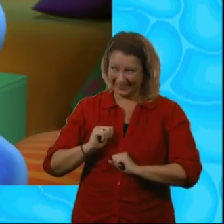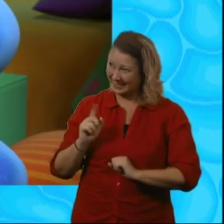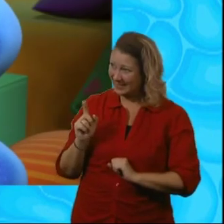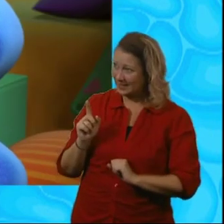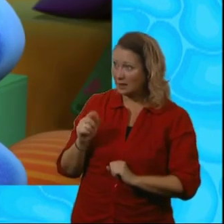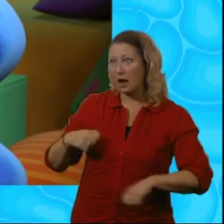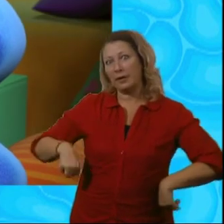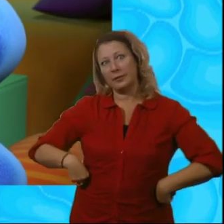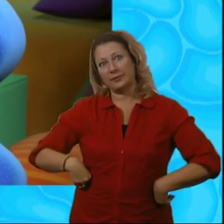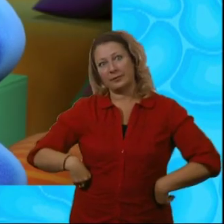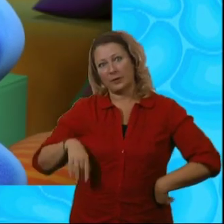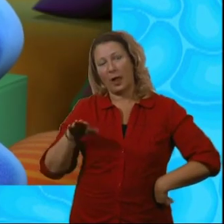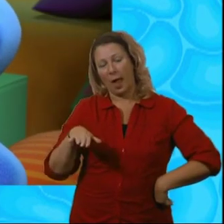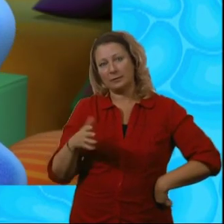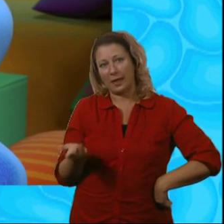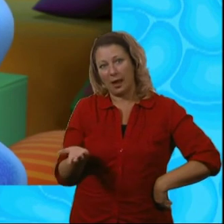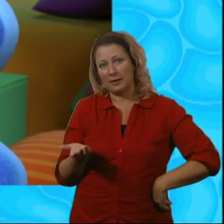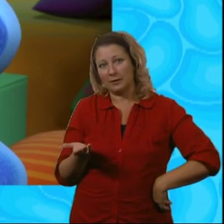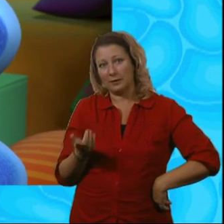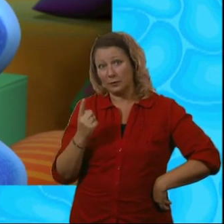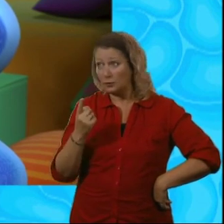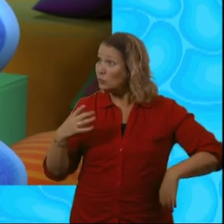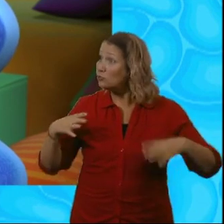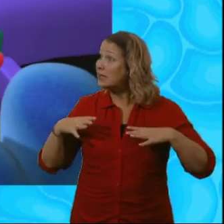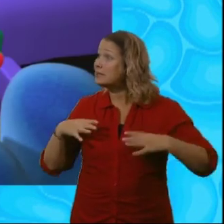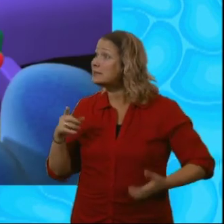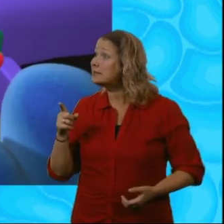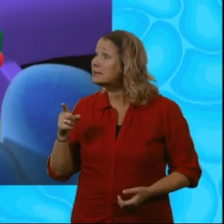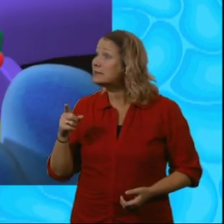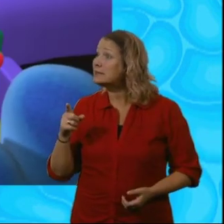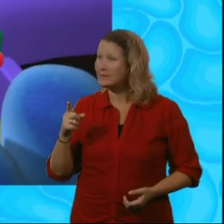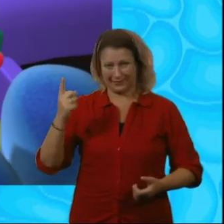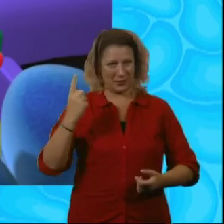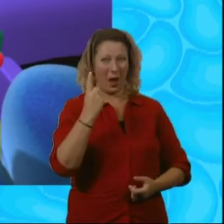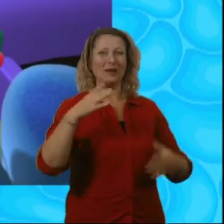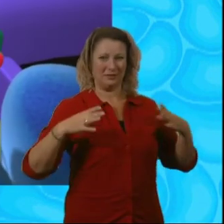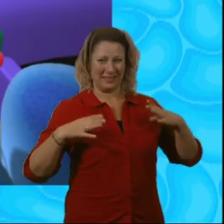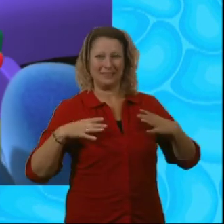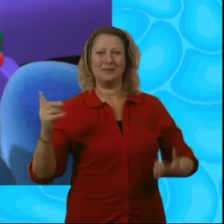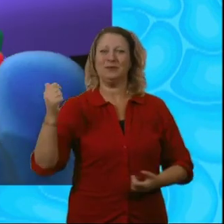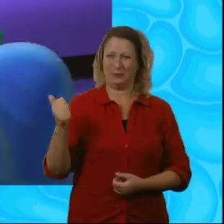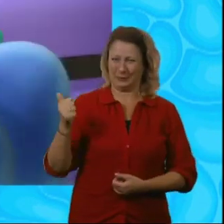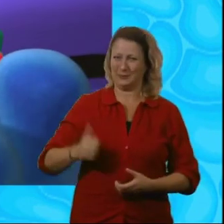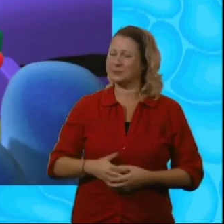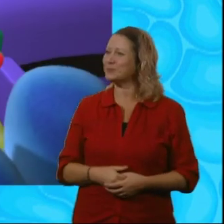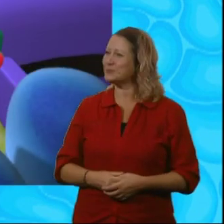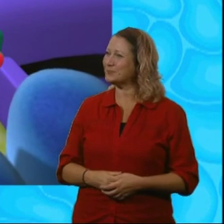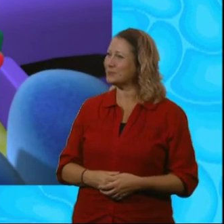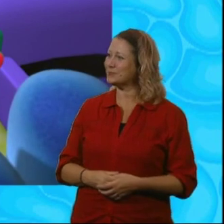I'll wait for you to calm down. One, are you ready? Ready? That's good.